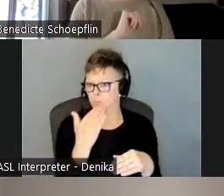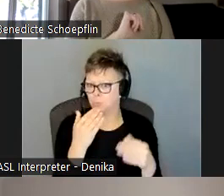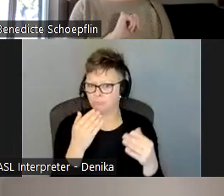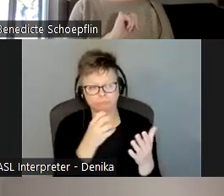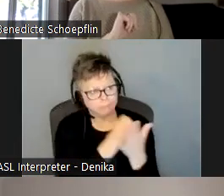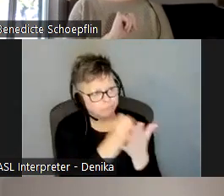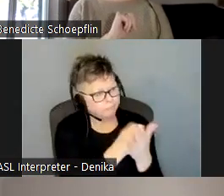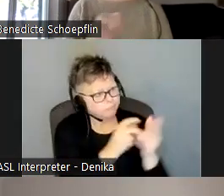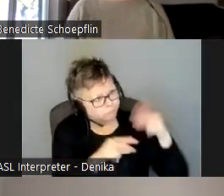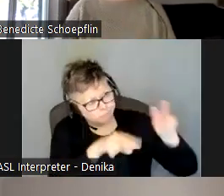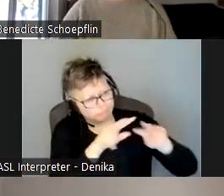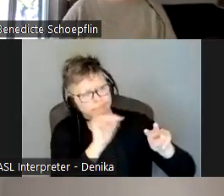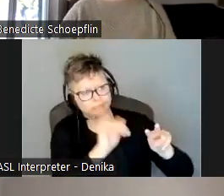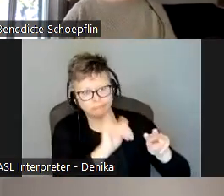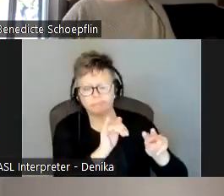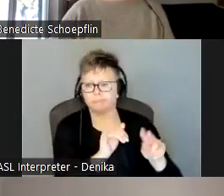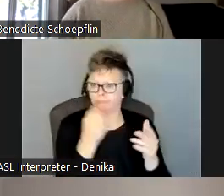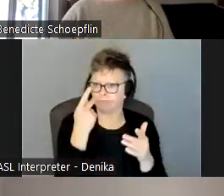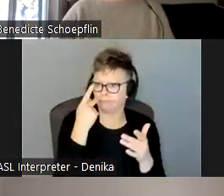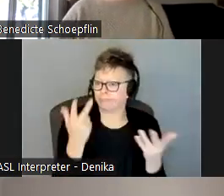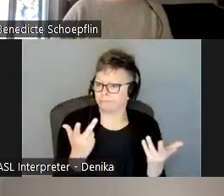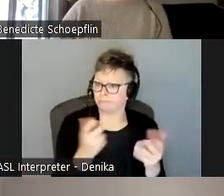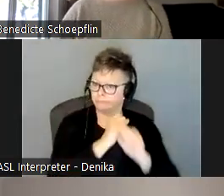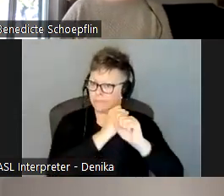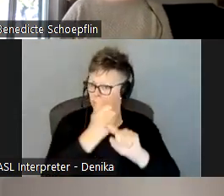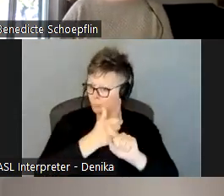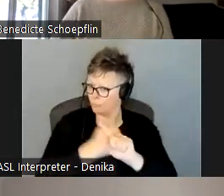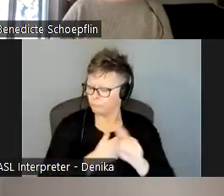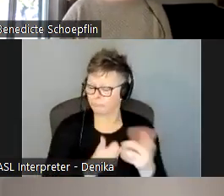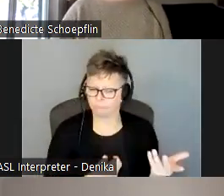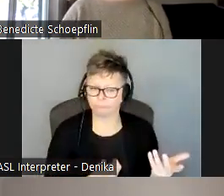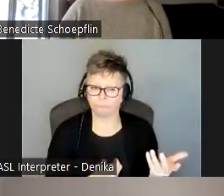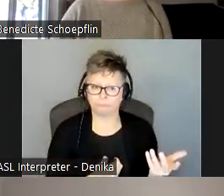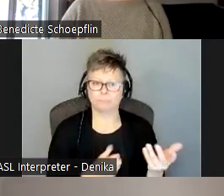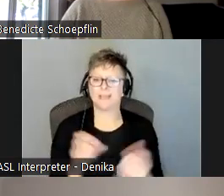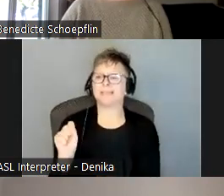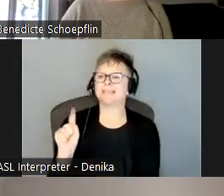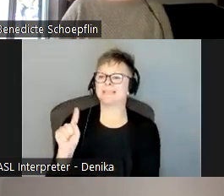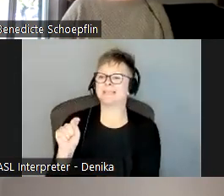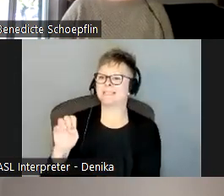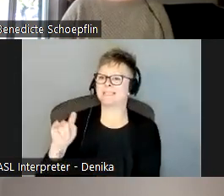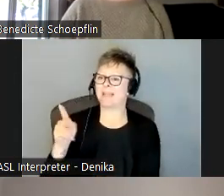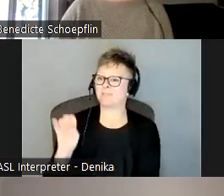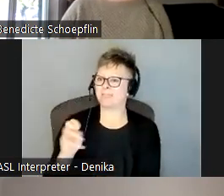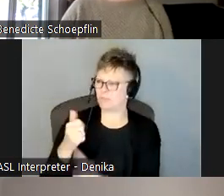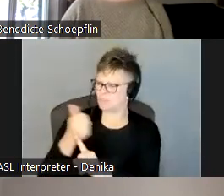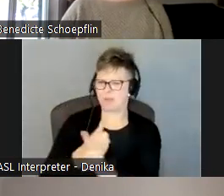them or have a look to see what's new. And I know that Stephanie does lots of presentations across